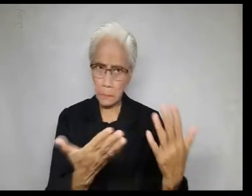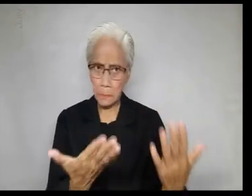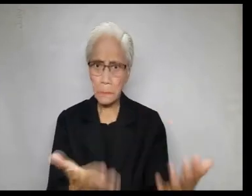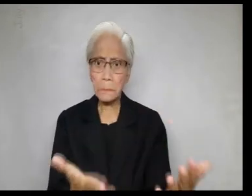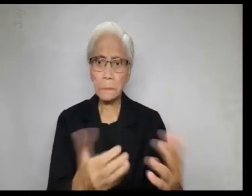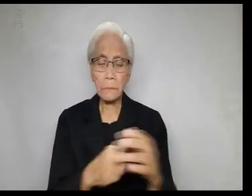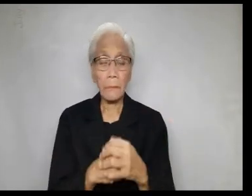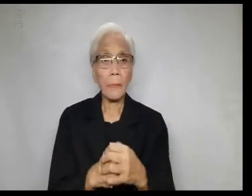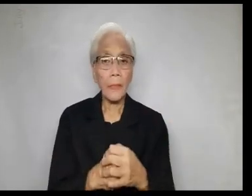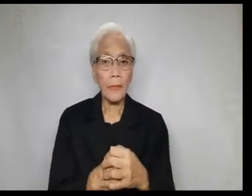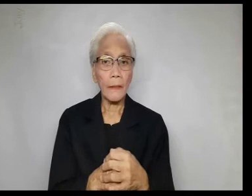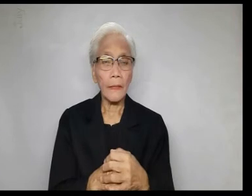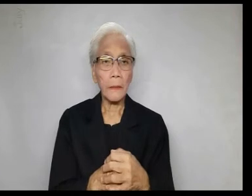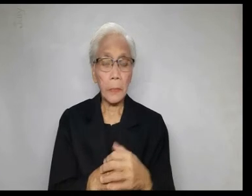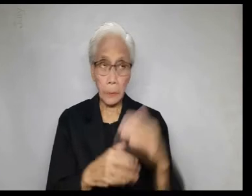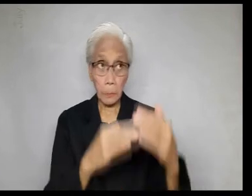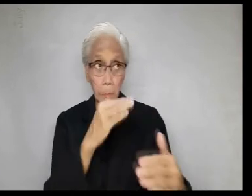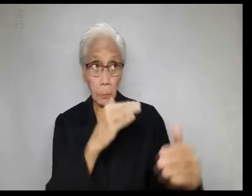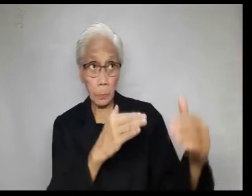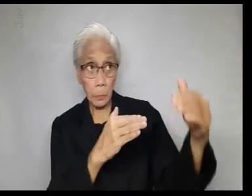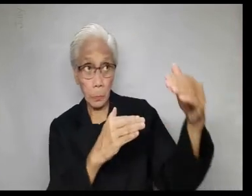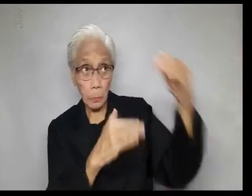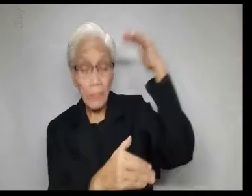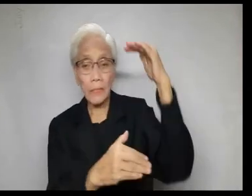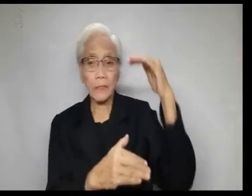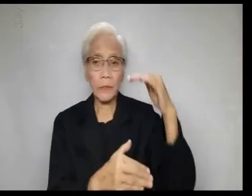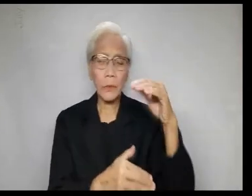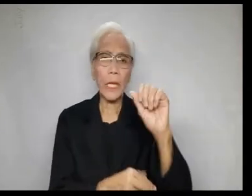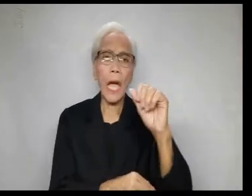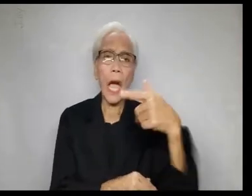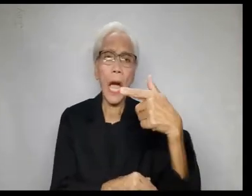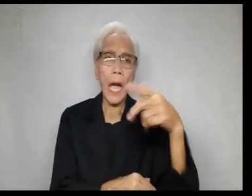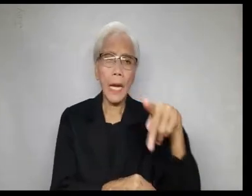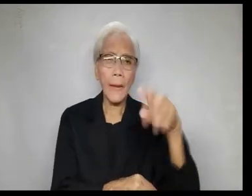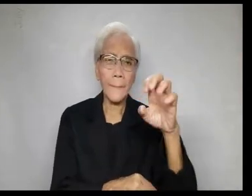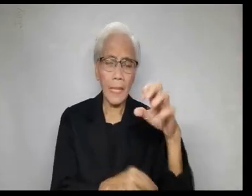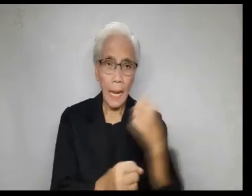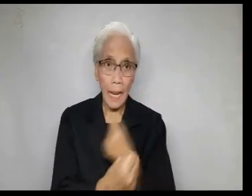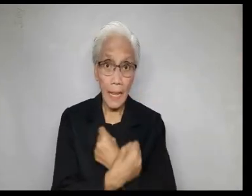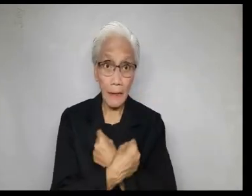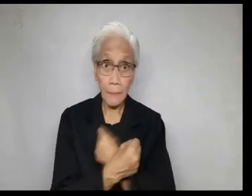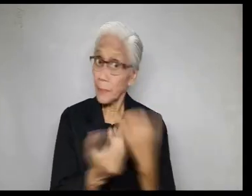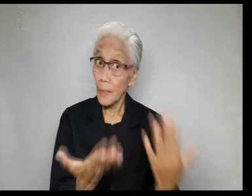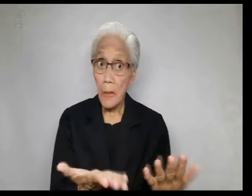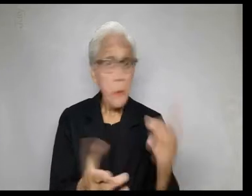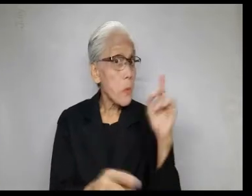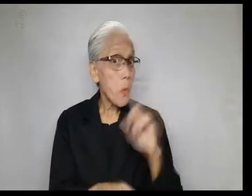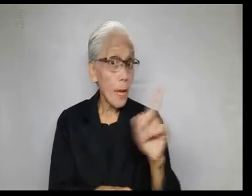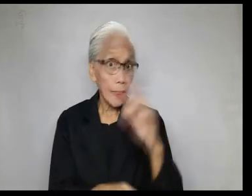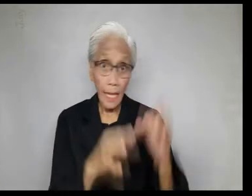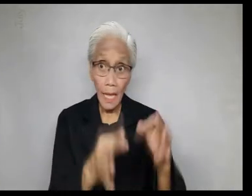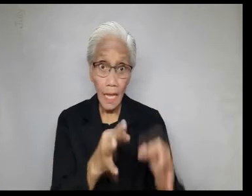person should lead the other non-agape person to the heights of agape